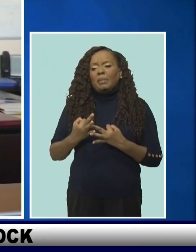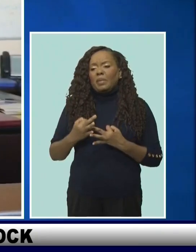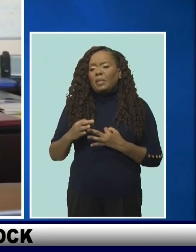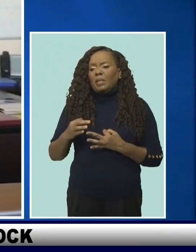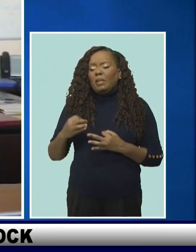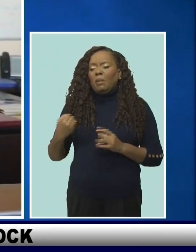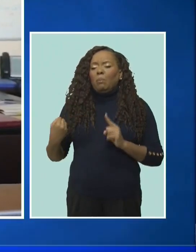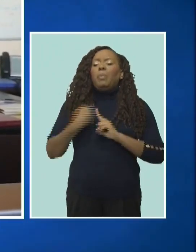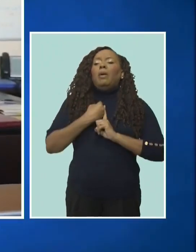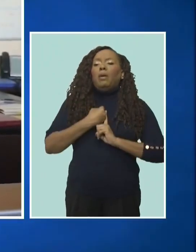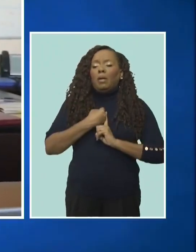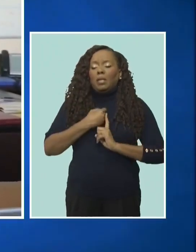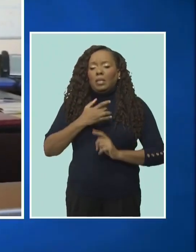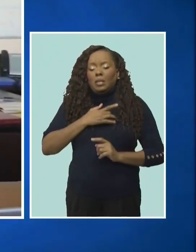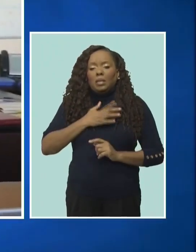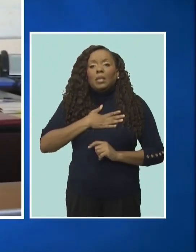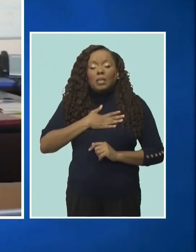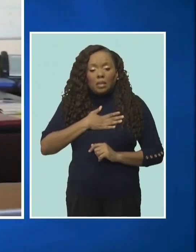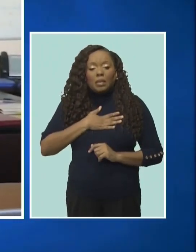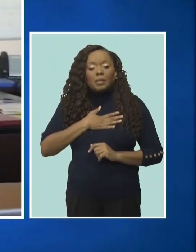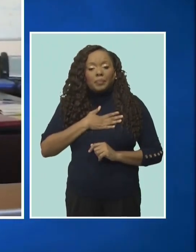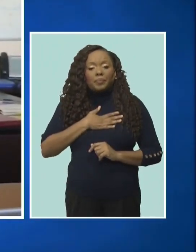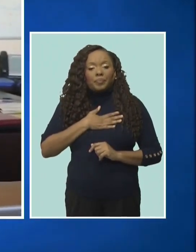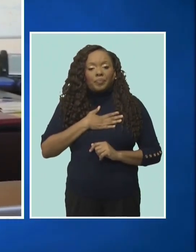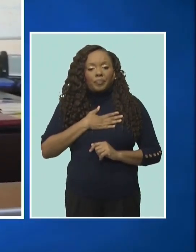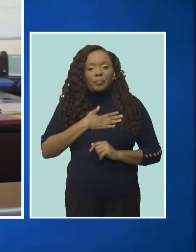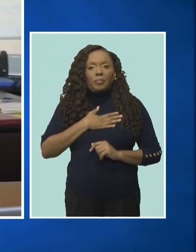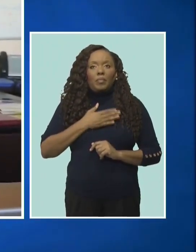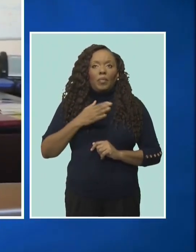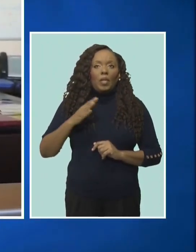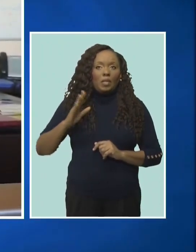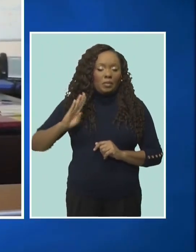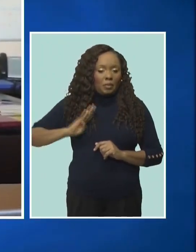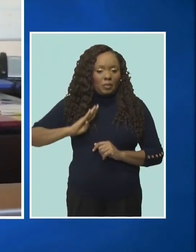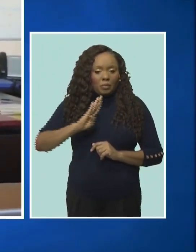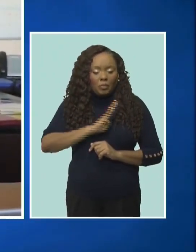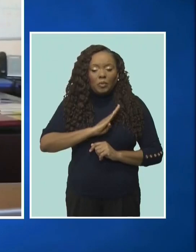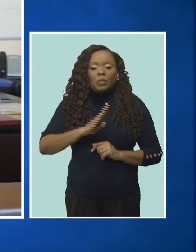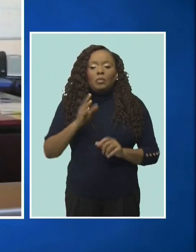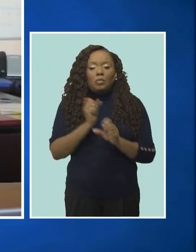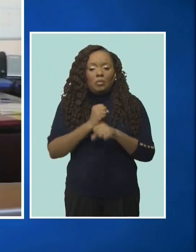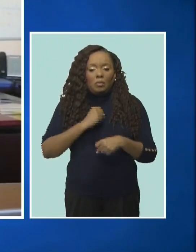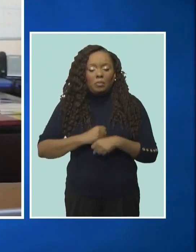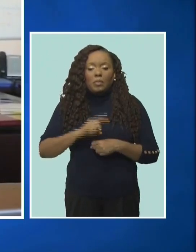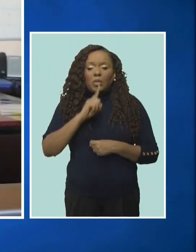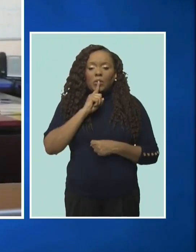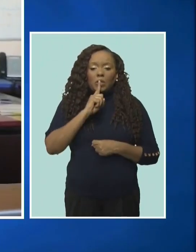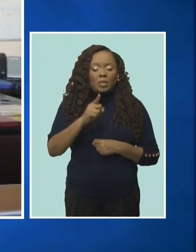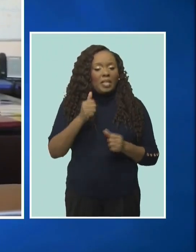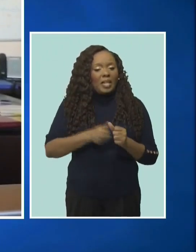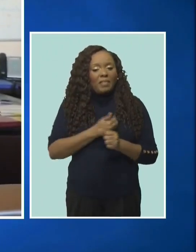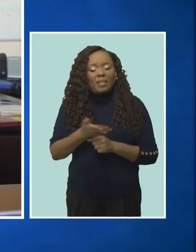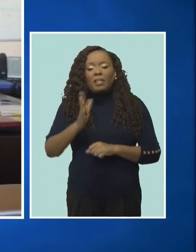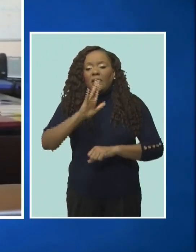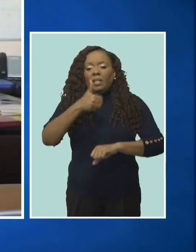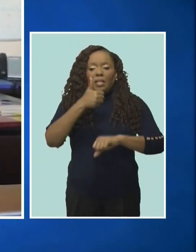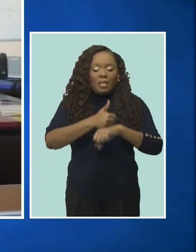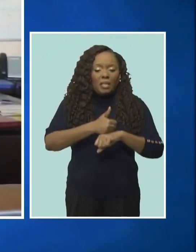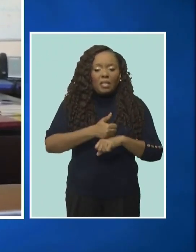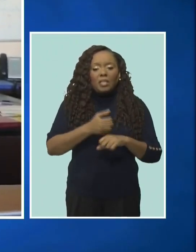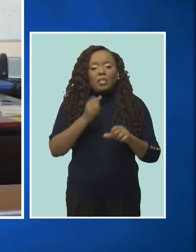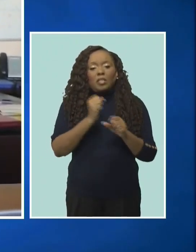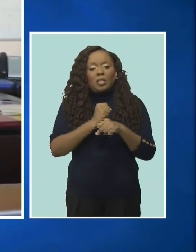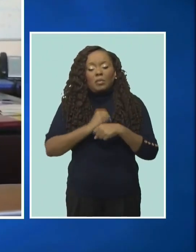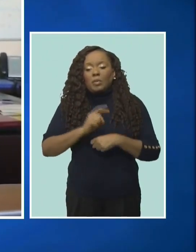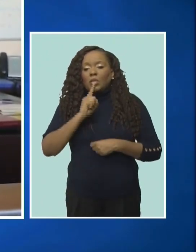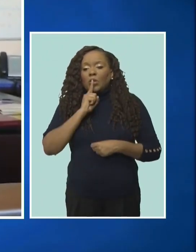like this. So the board will ensure any and all measures are put in place to strengthen